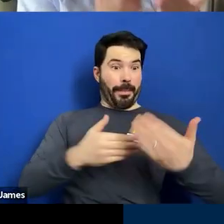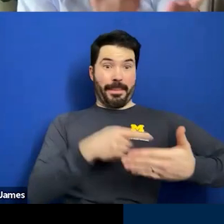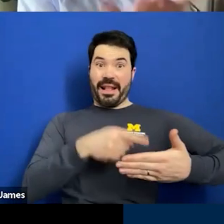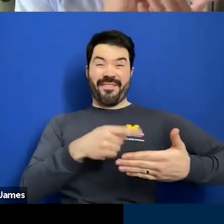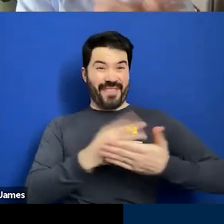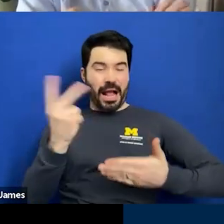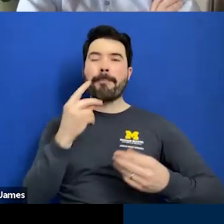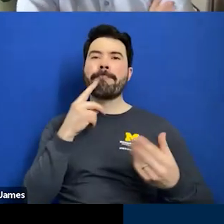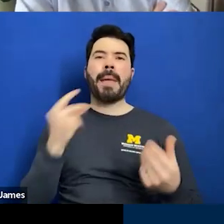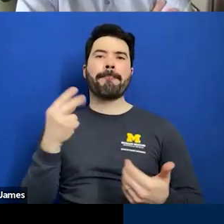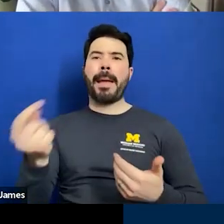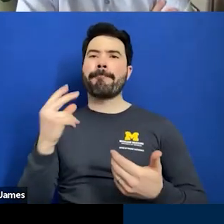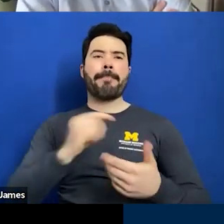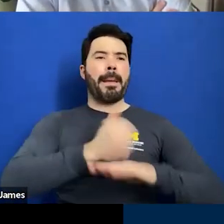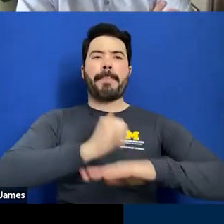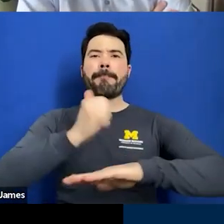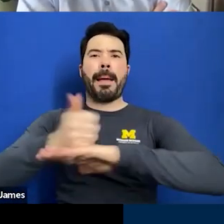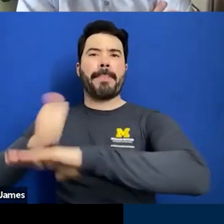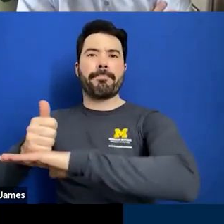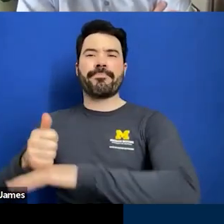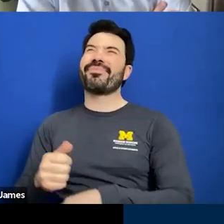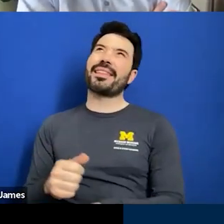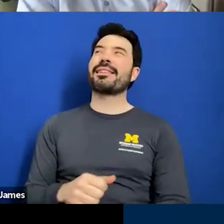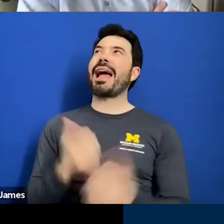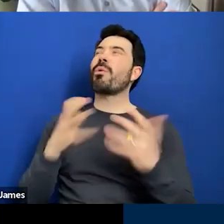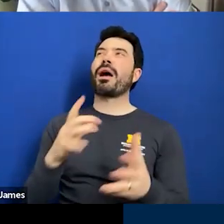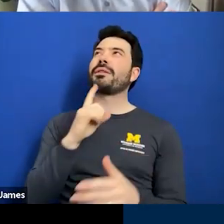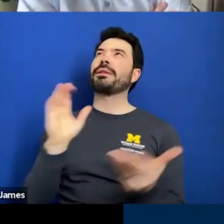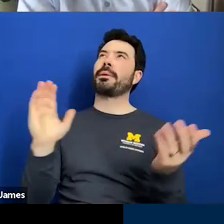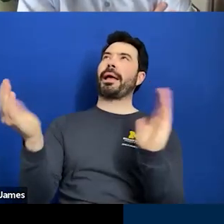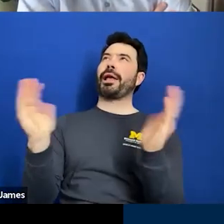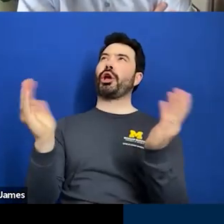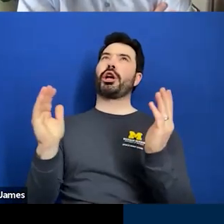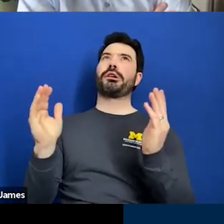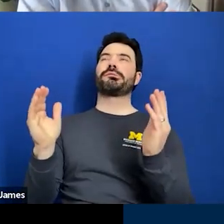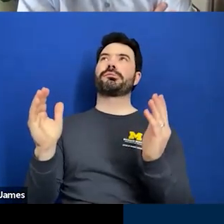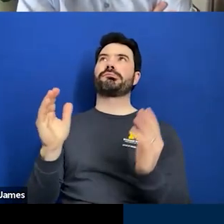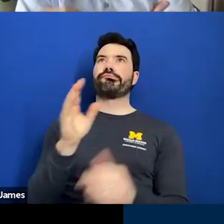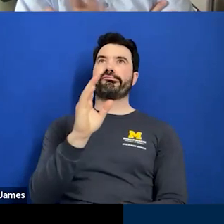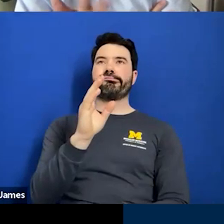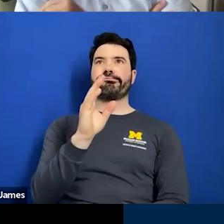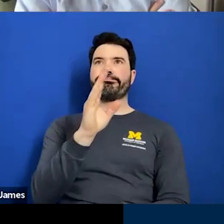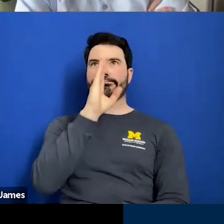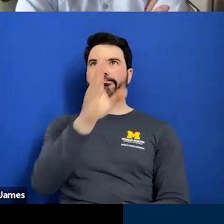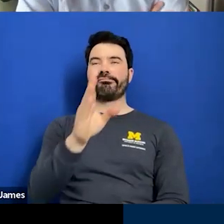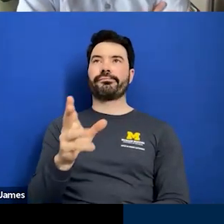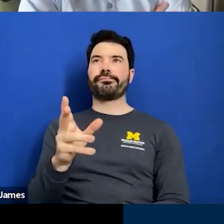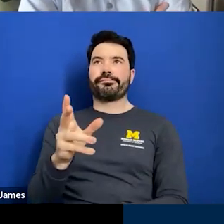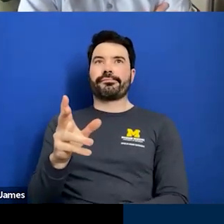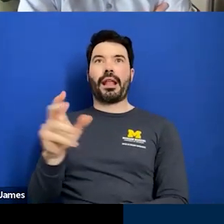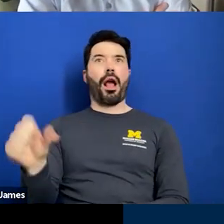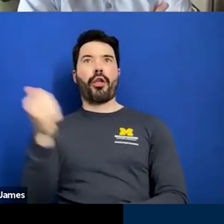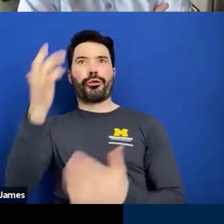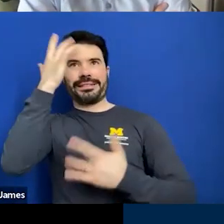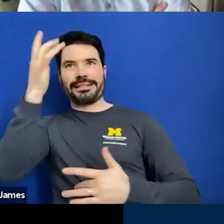bam, bam, bam. I don't want to draw an analogy between, I'm not going to draw an analogy between other